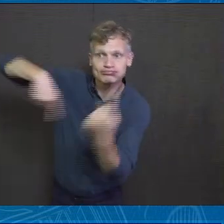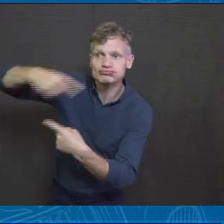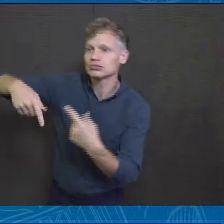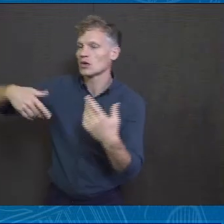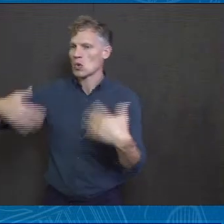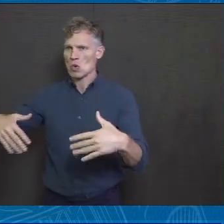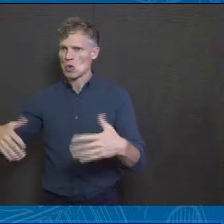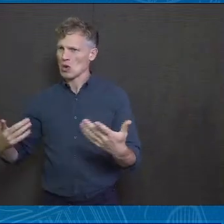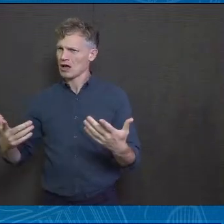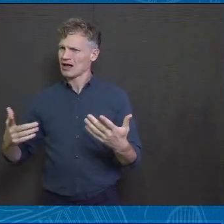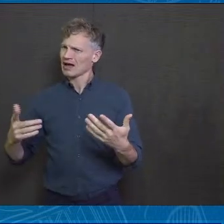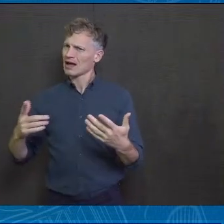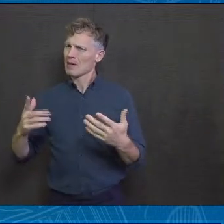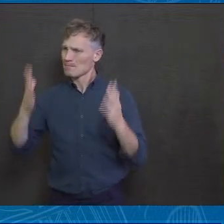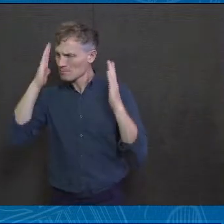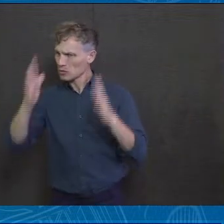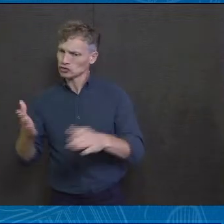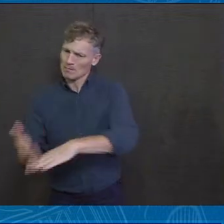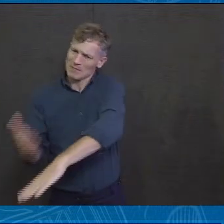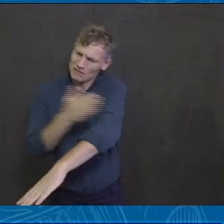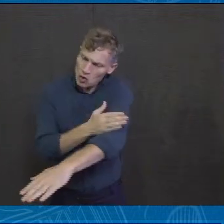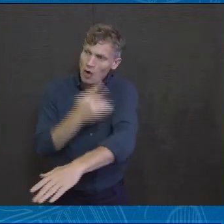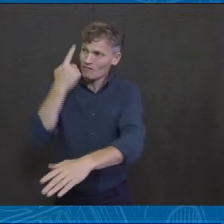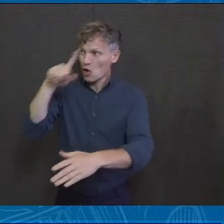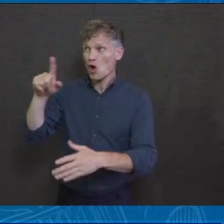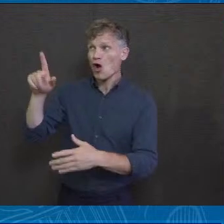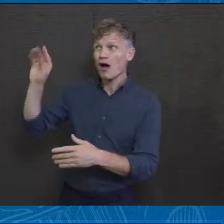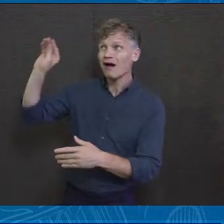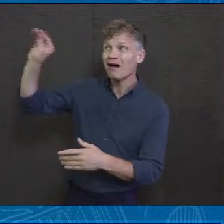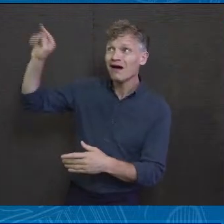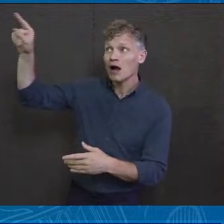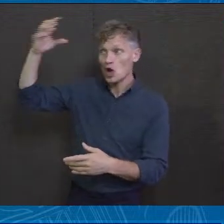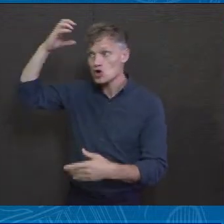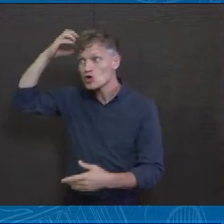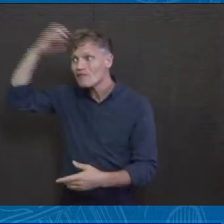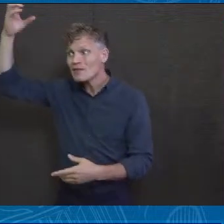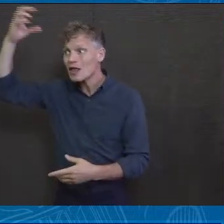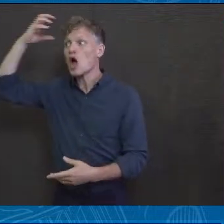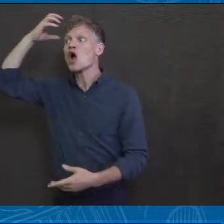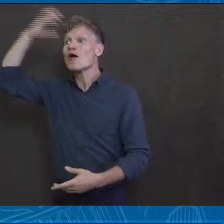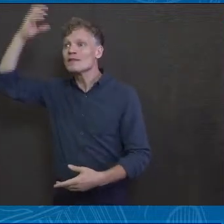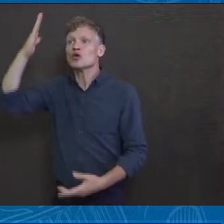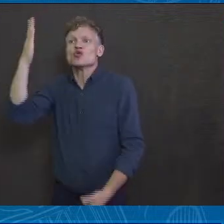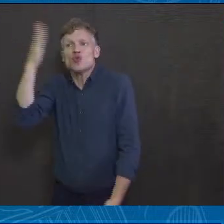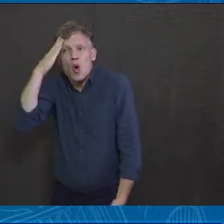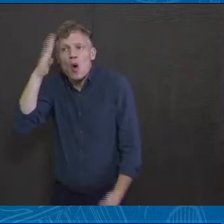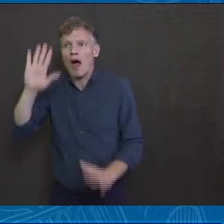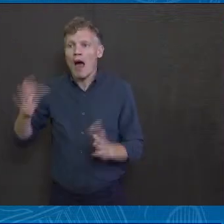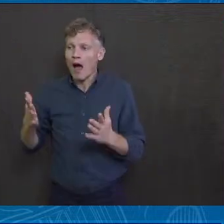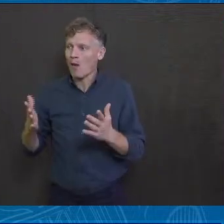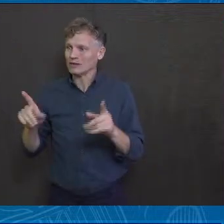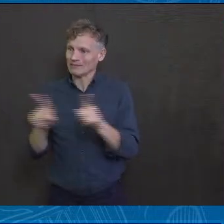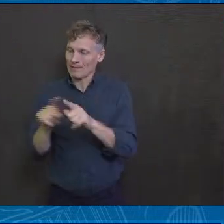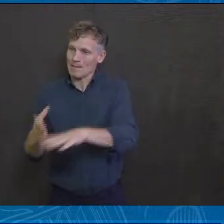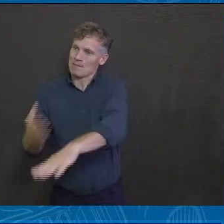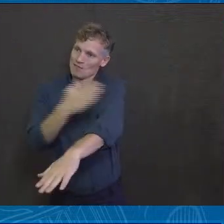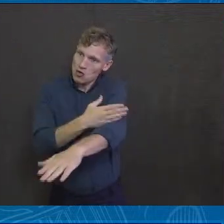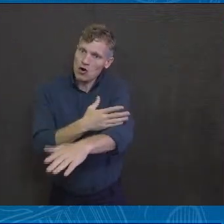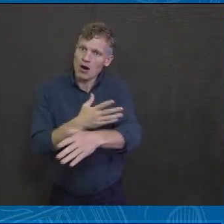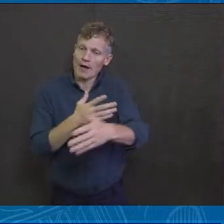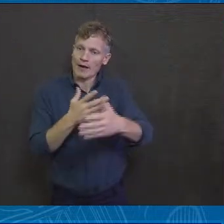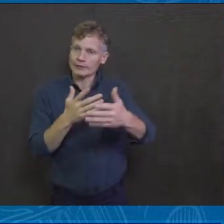the policy and policy accordingly so that we'll have informed decision making. Then it also